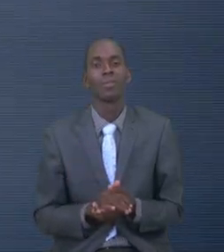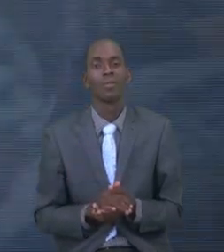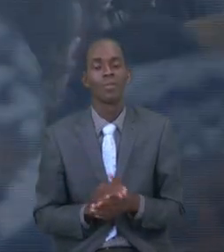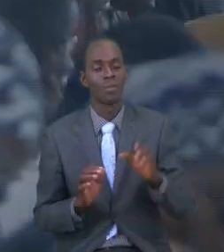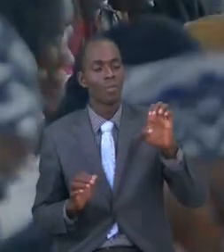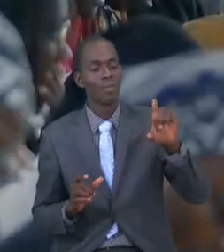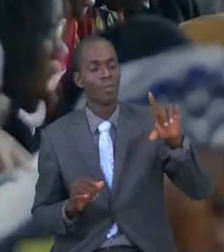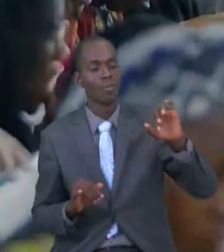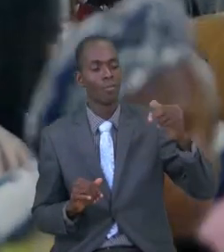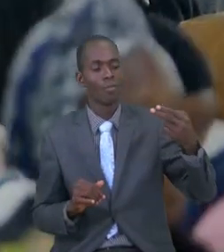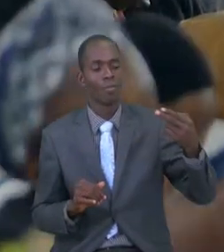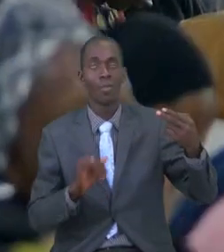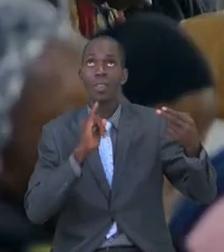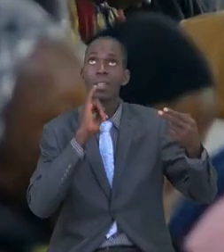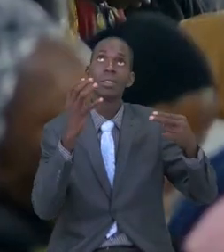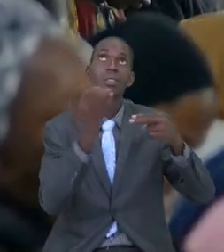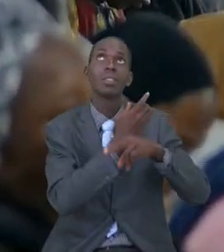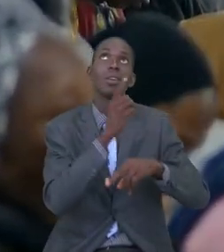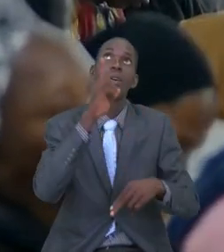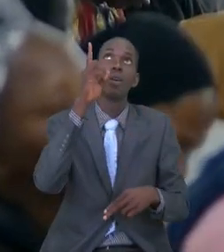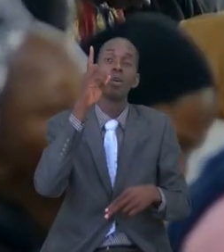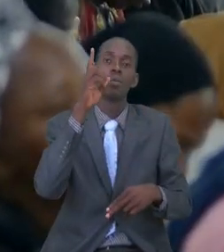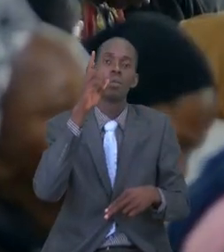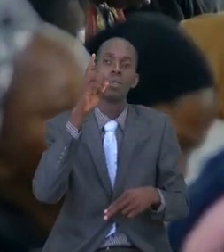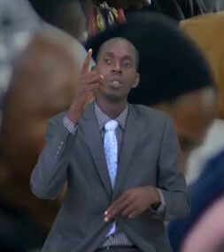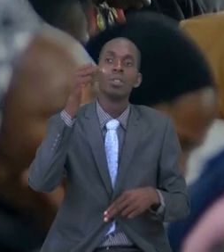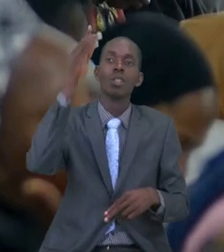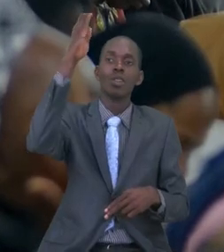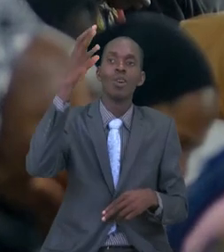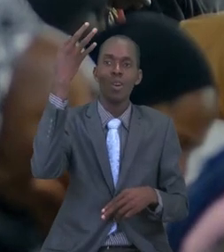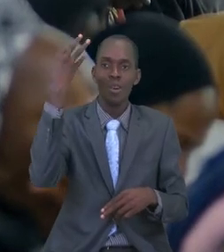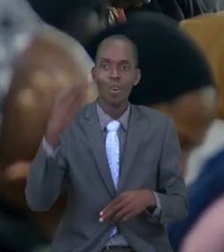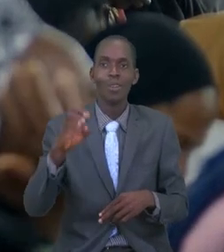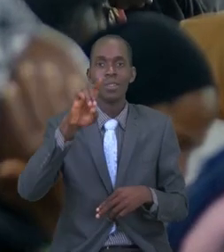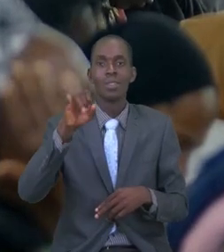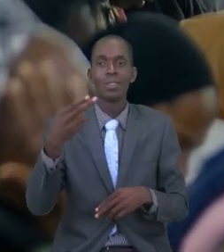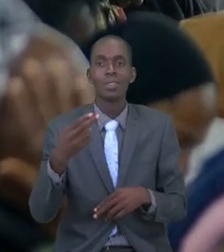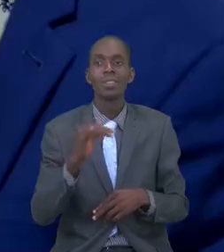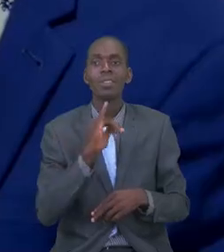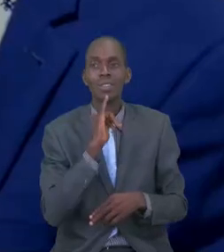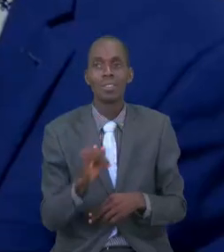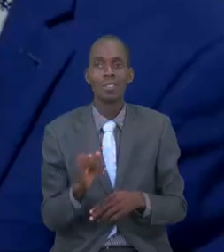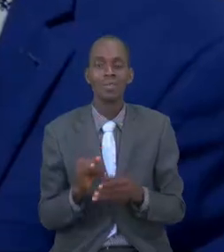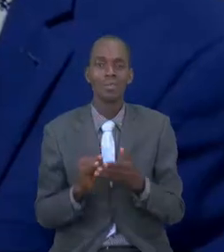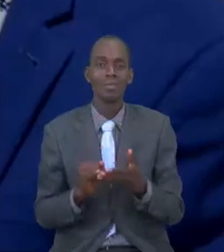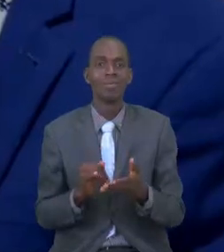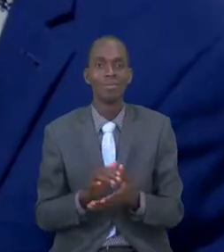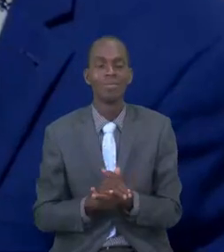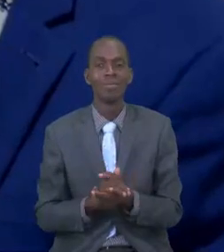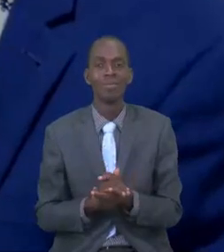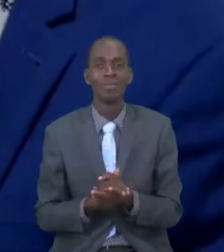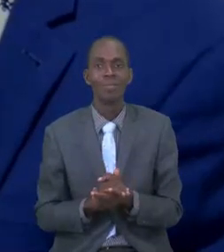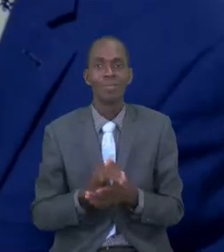Elijah is gone. The God of Elijah is with Elisha.